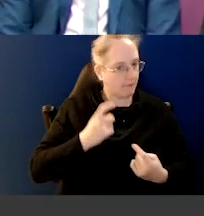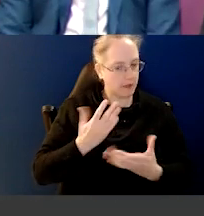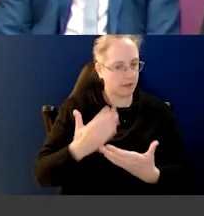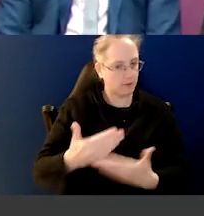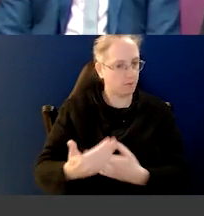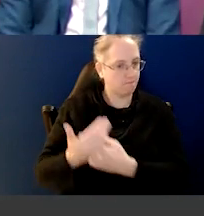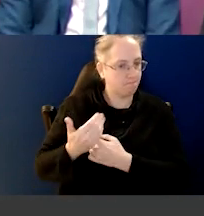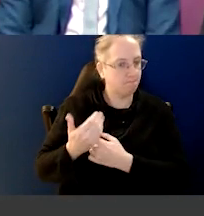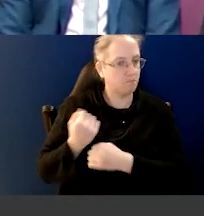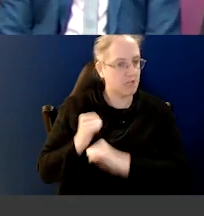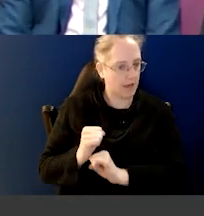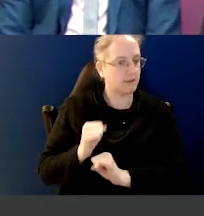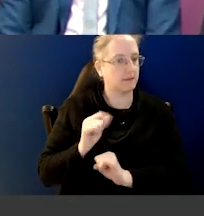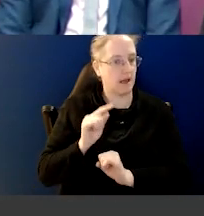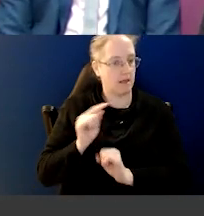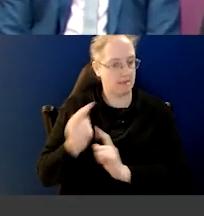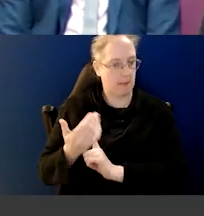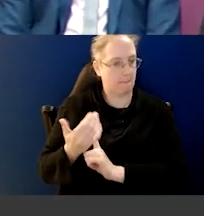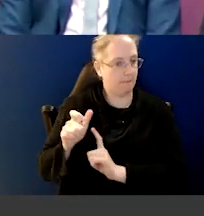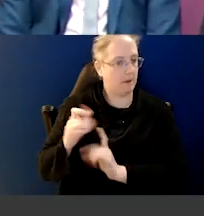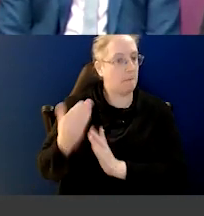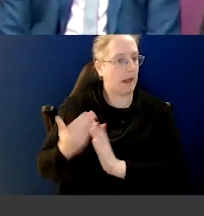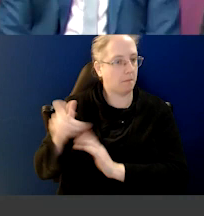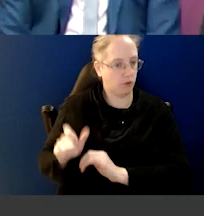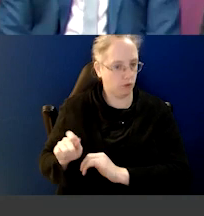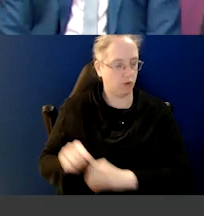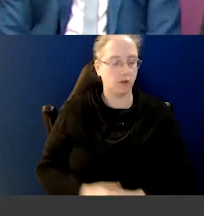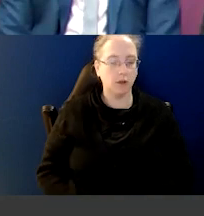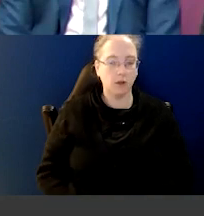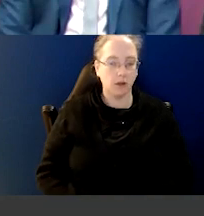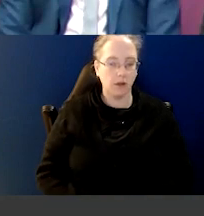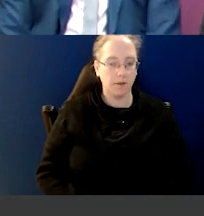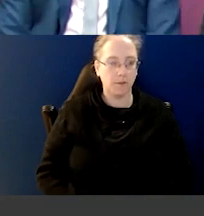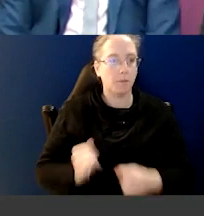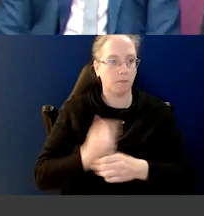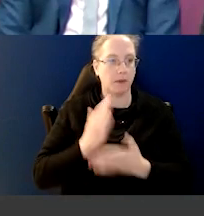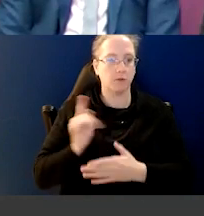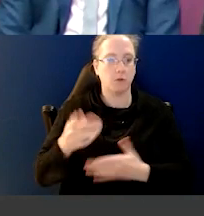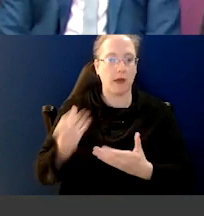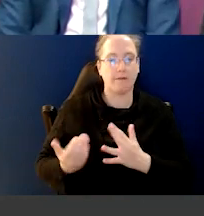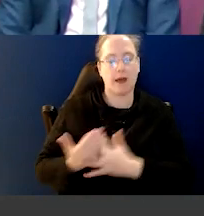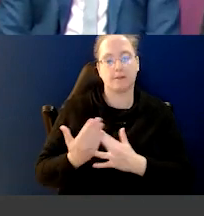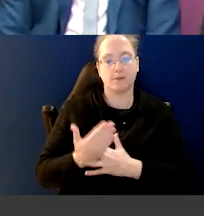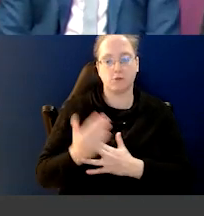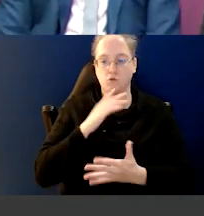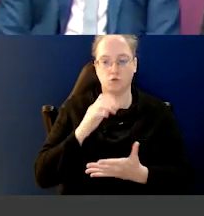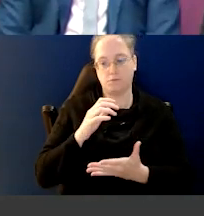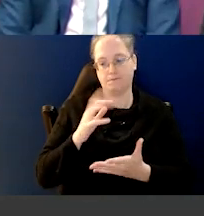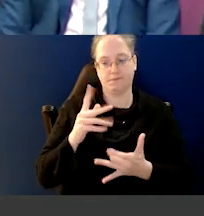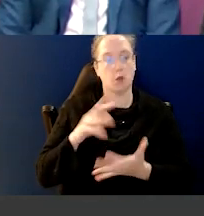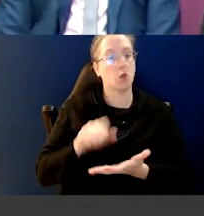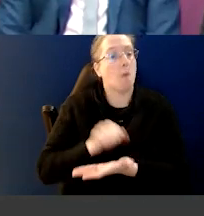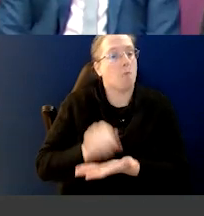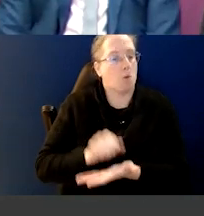protect the disclosure or the complainant and ensure that they have access to appropriate support. So